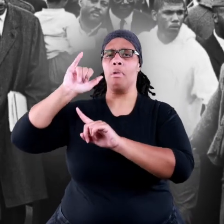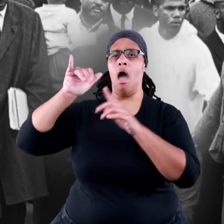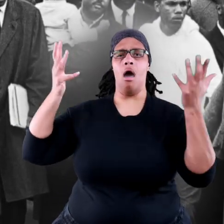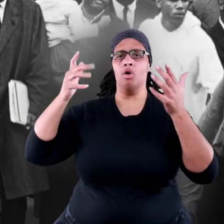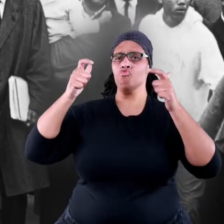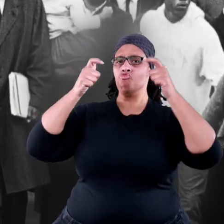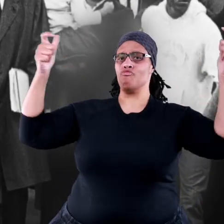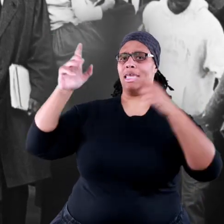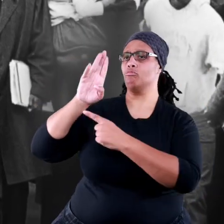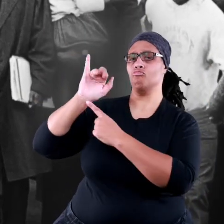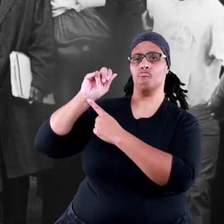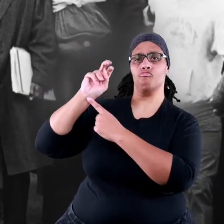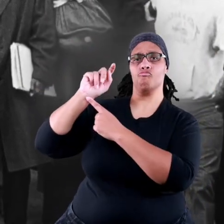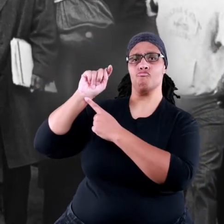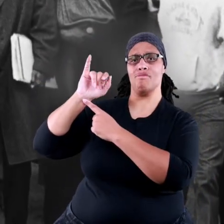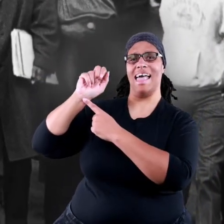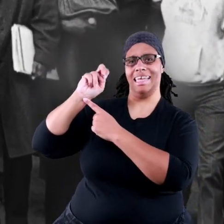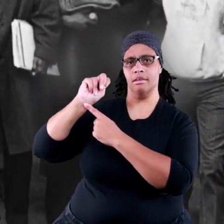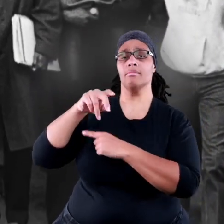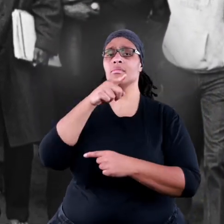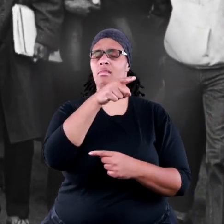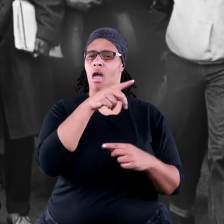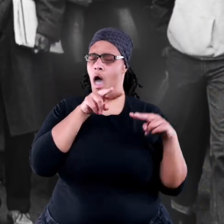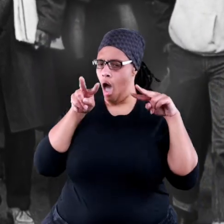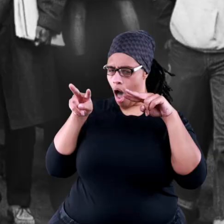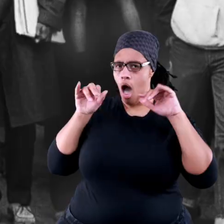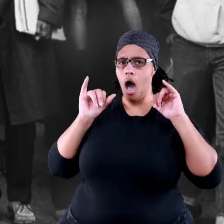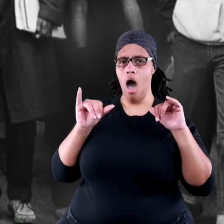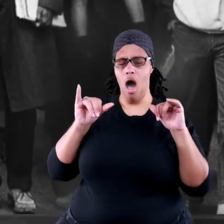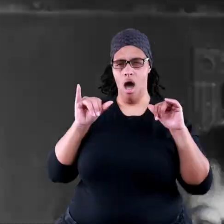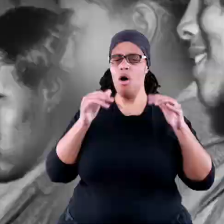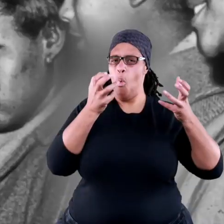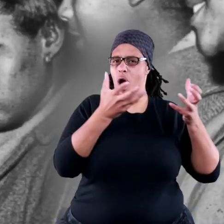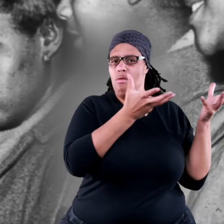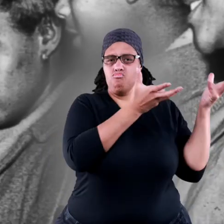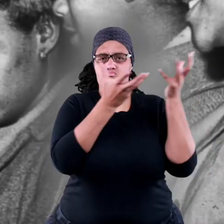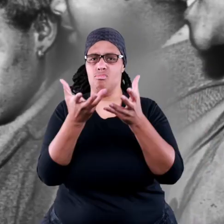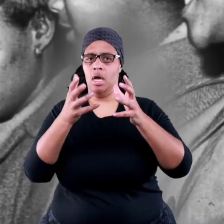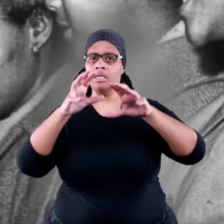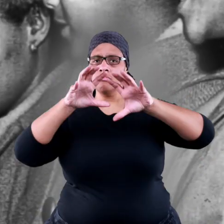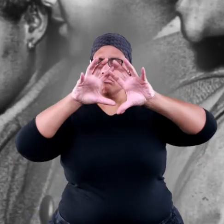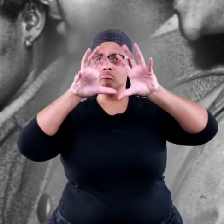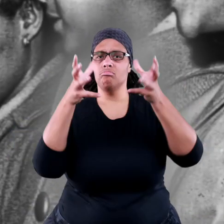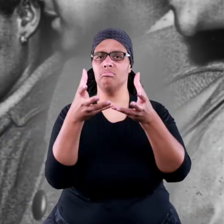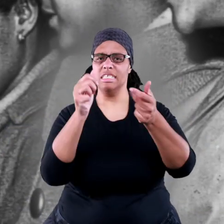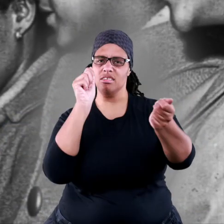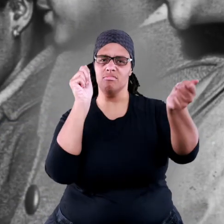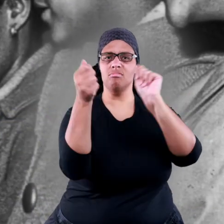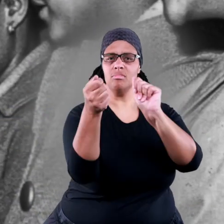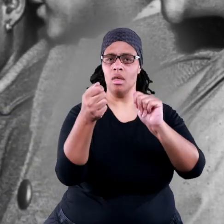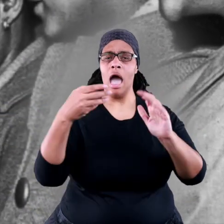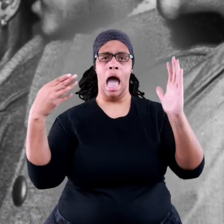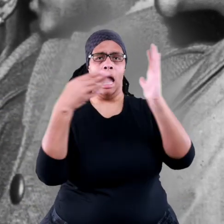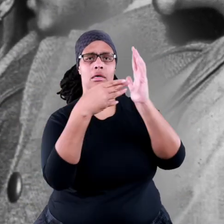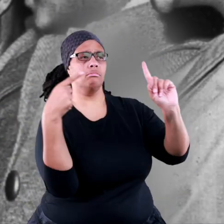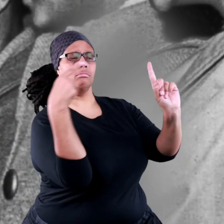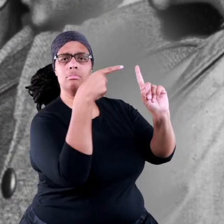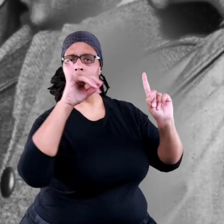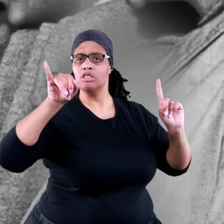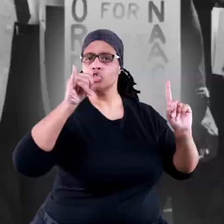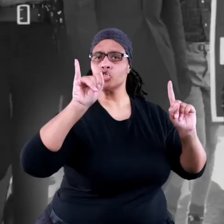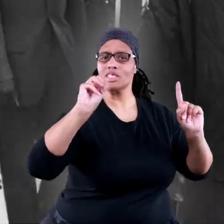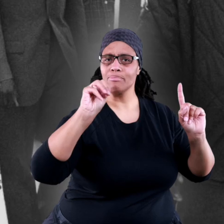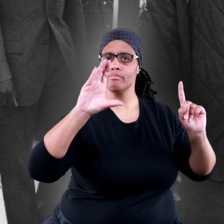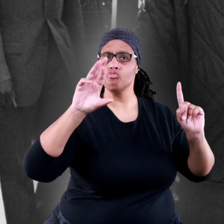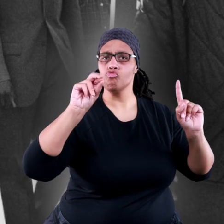would be the way that Martin Luther King felt he could best bring about change in the world, in the fight